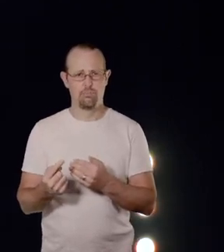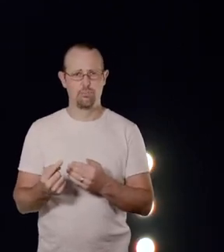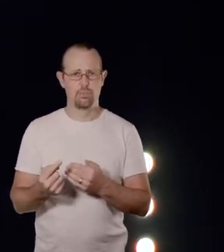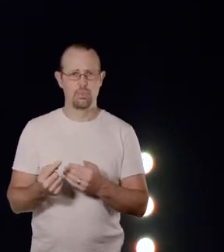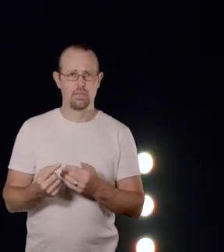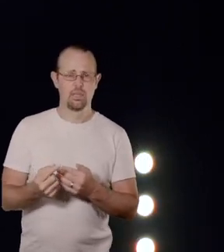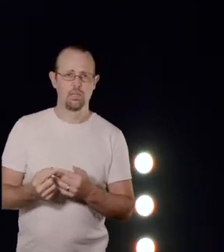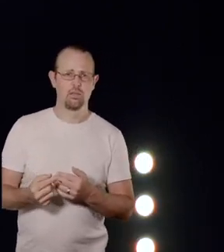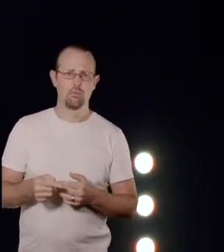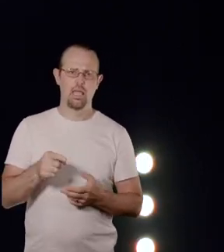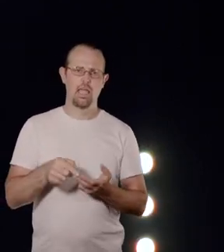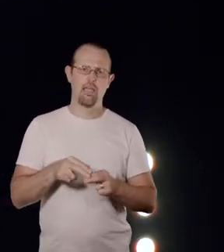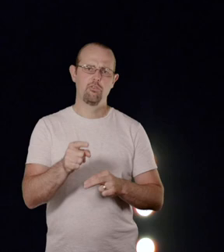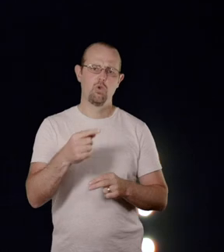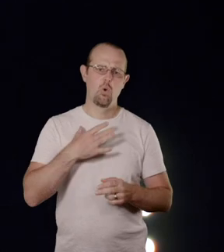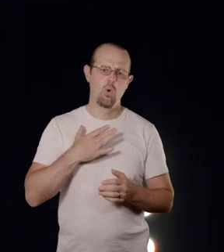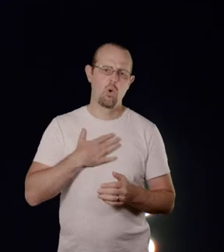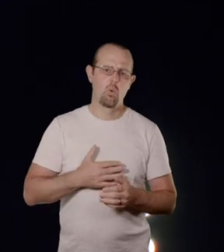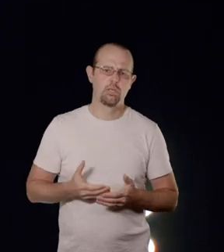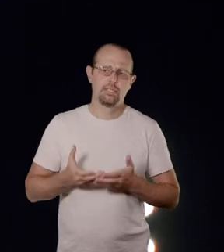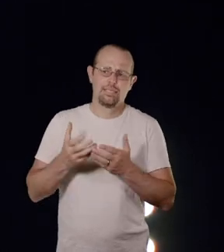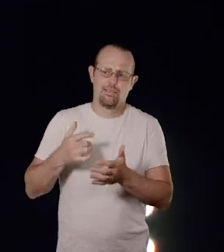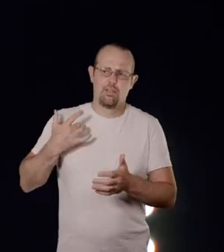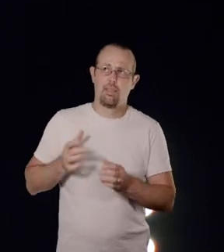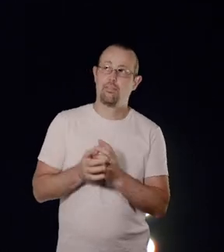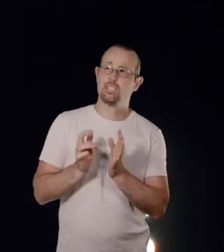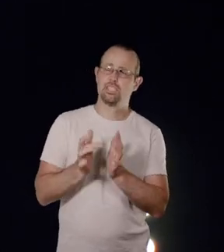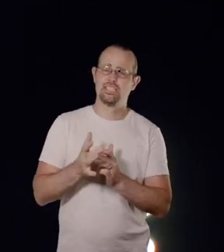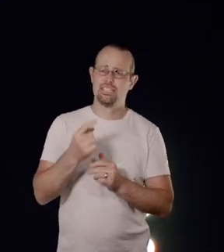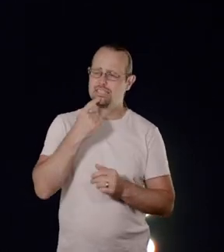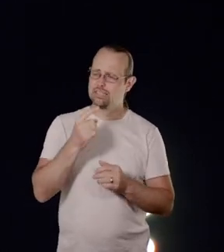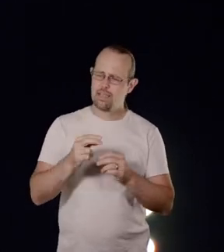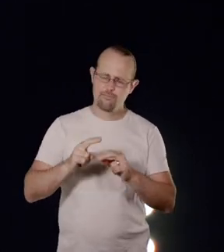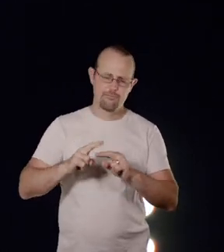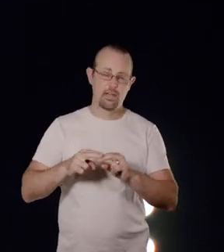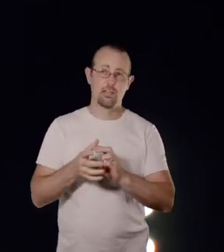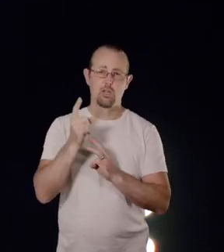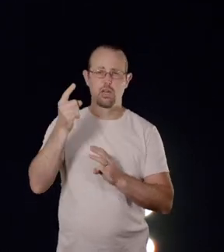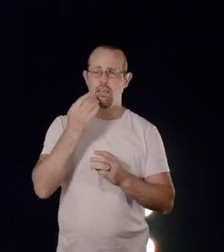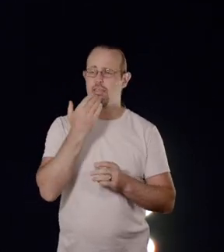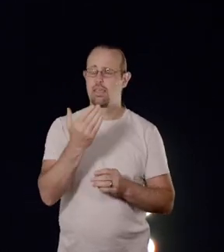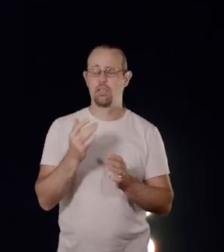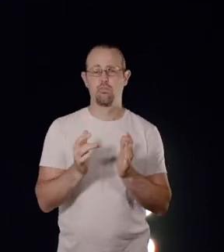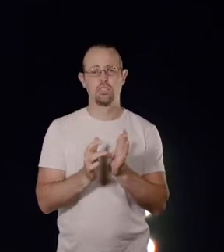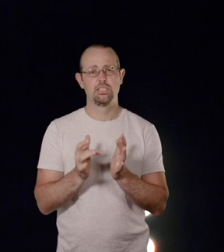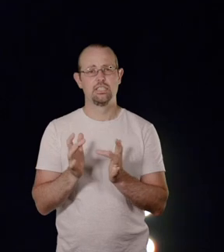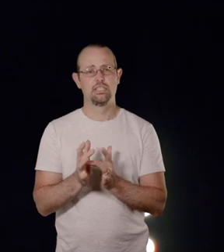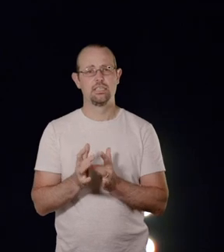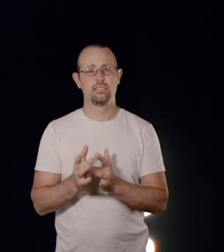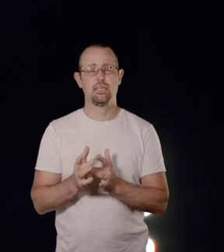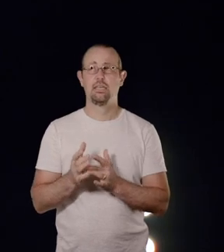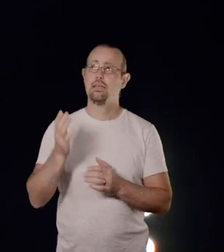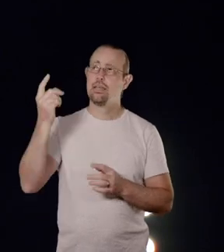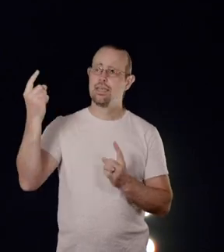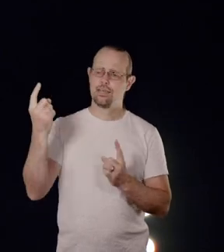Jesus right now. Say these words, Father God, I thank you for Jesus. He